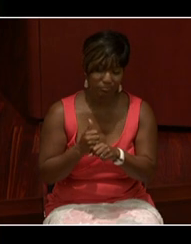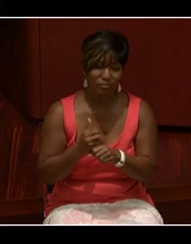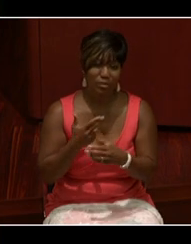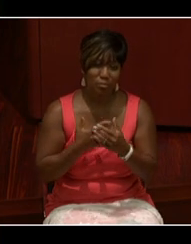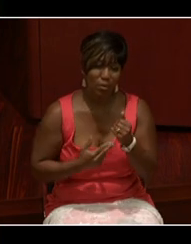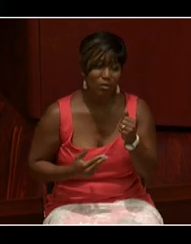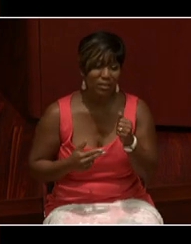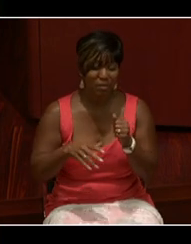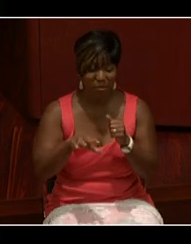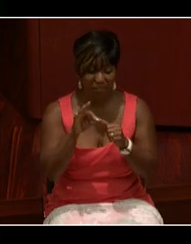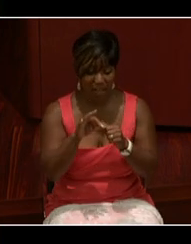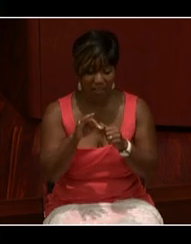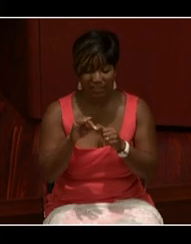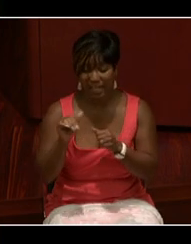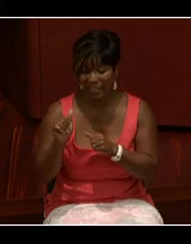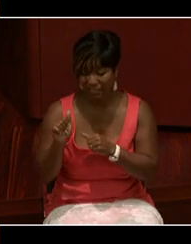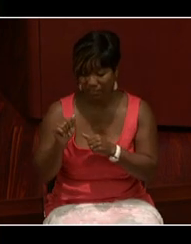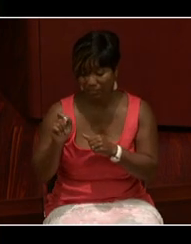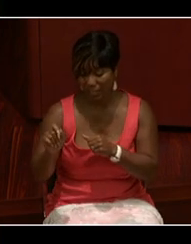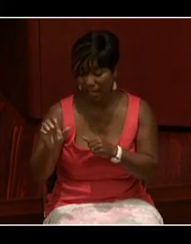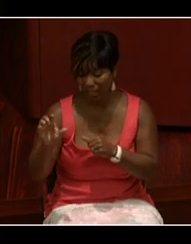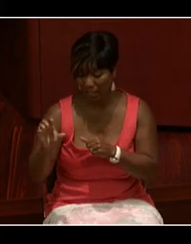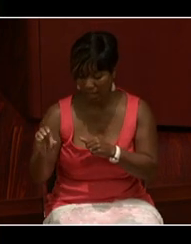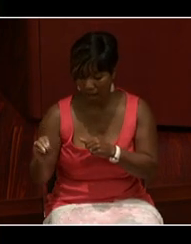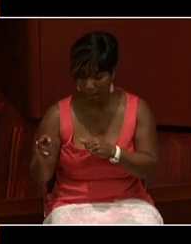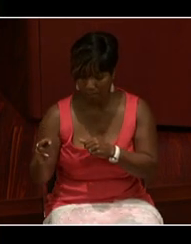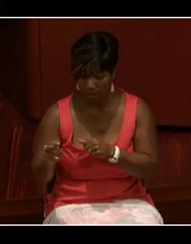and Archives.gov.